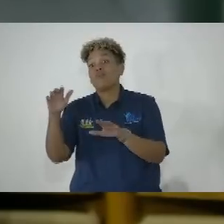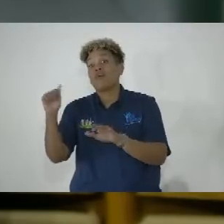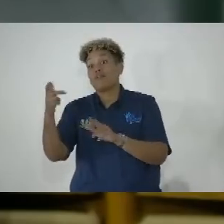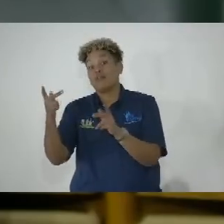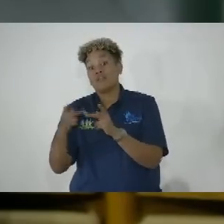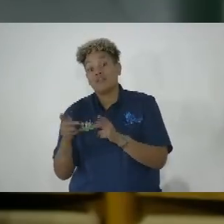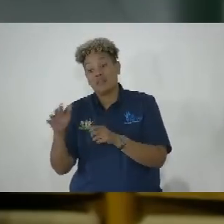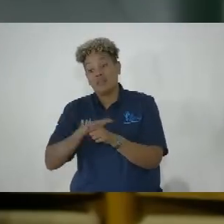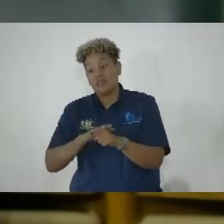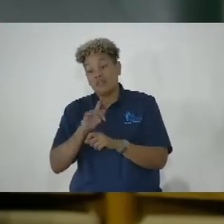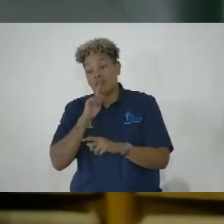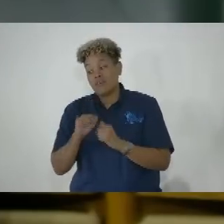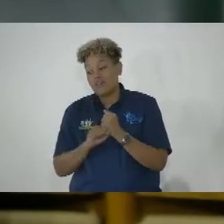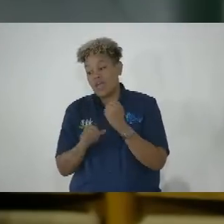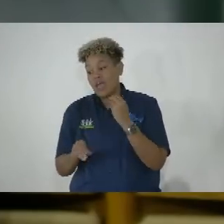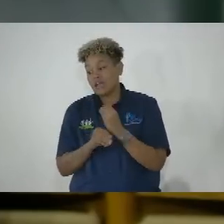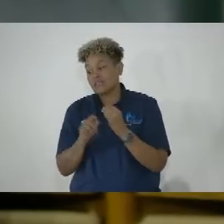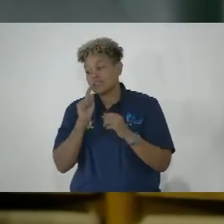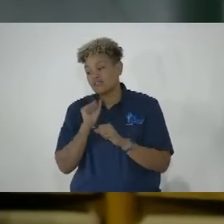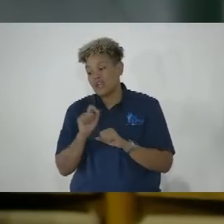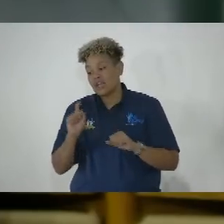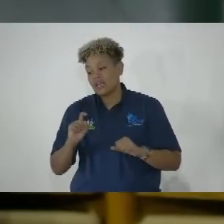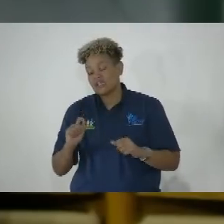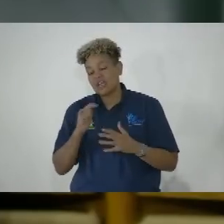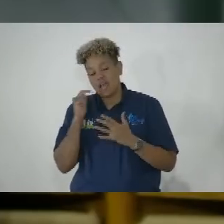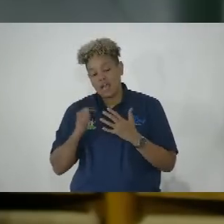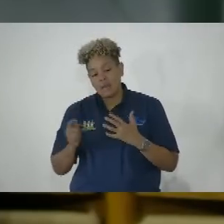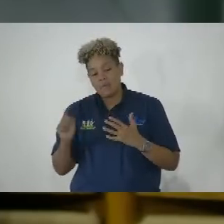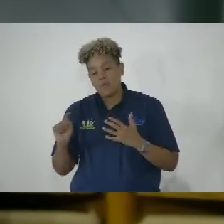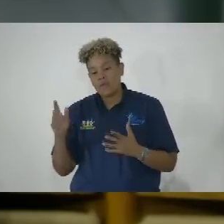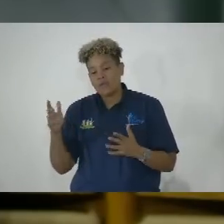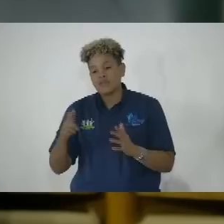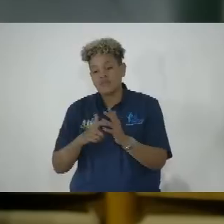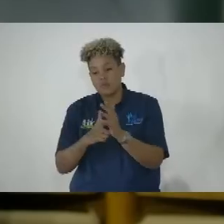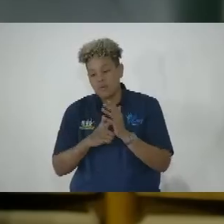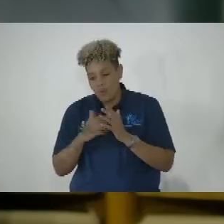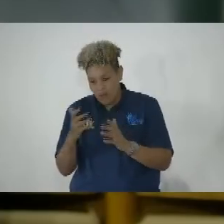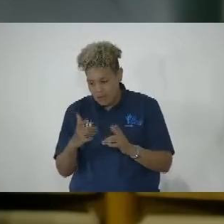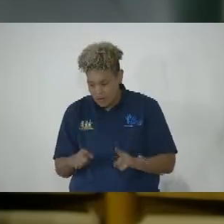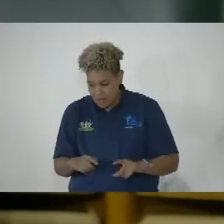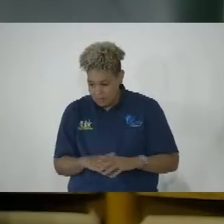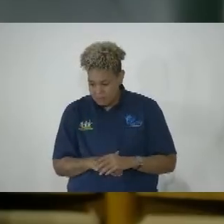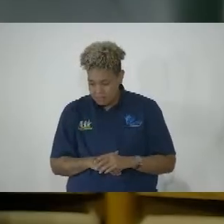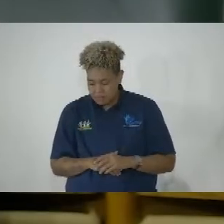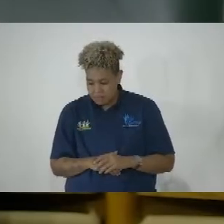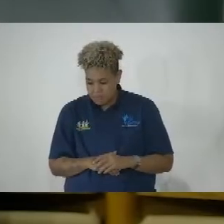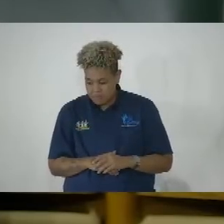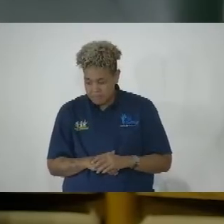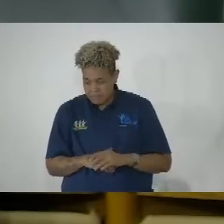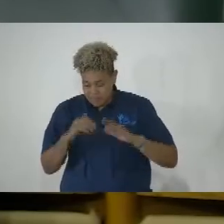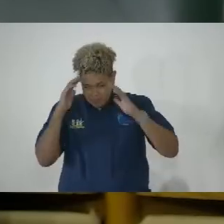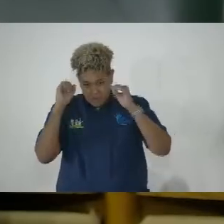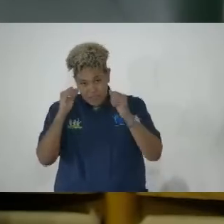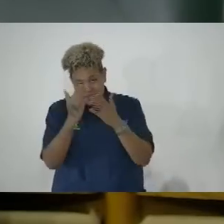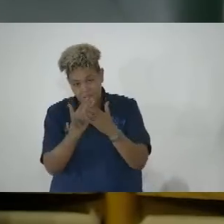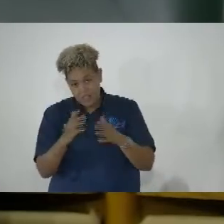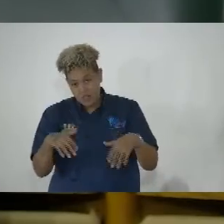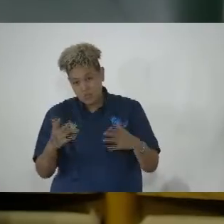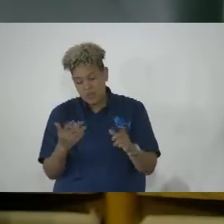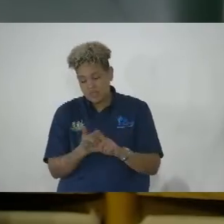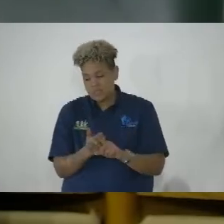is also a necessary element where that is required. And Mr. President, the fact is